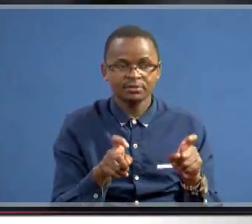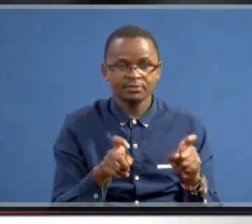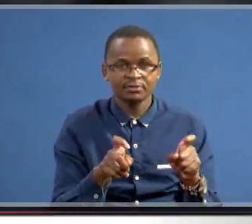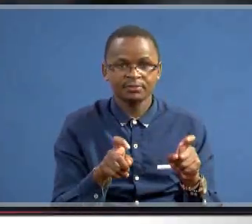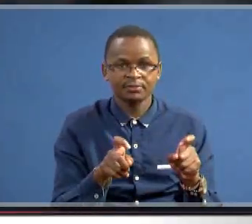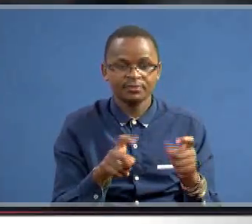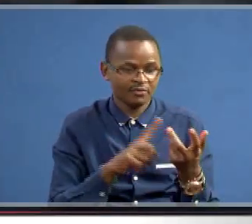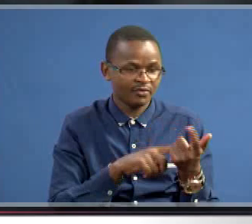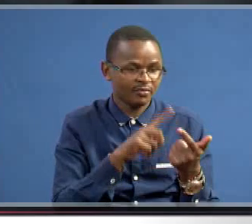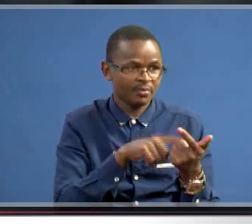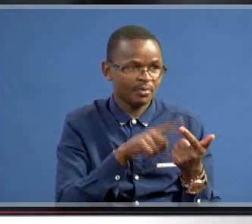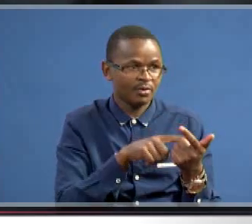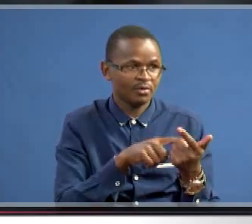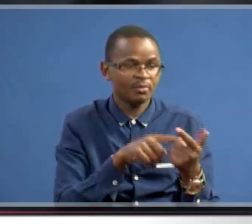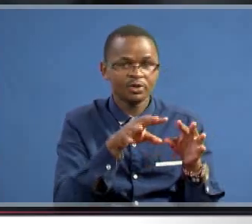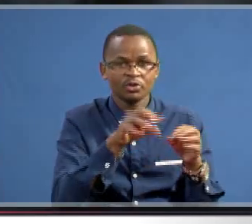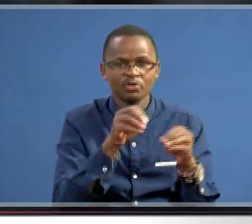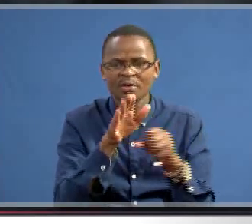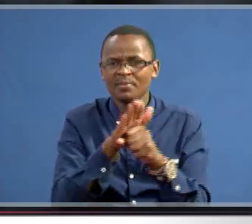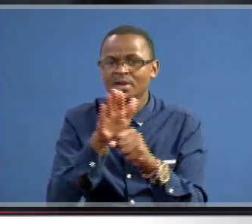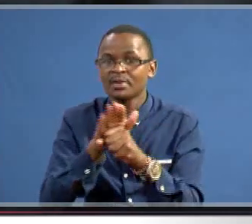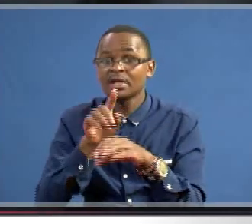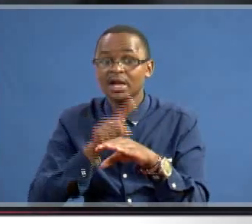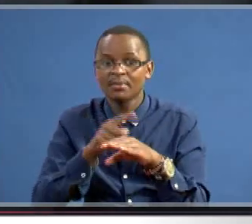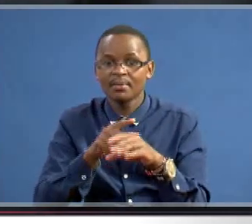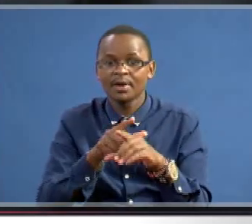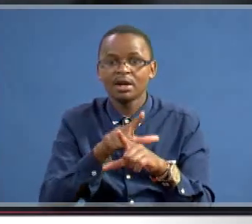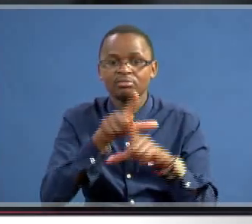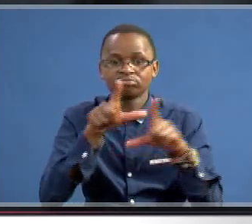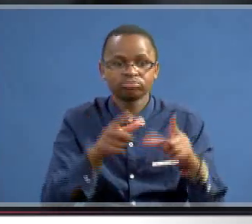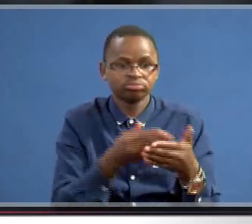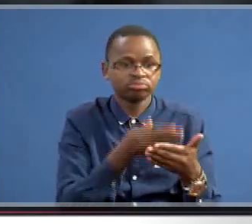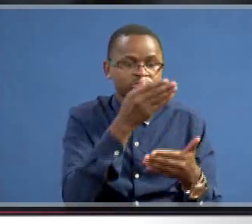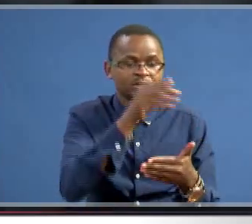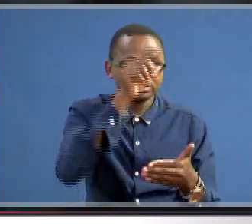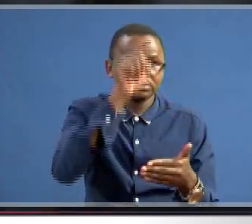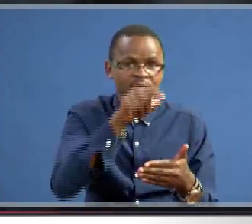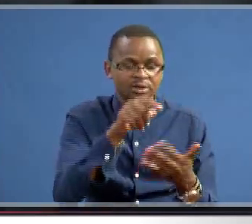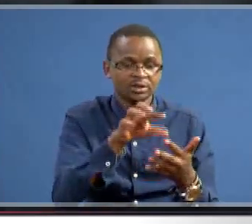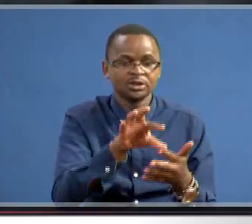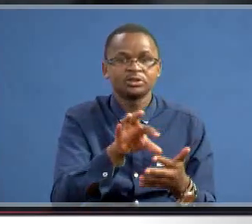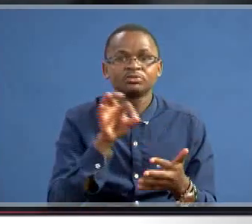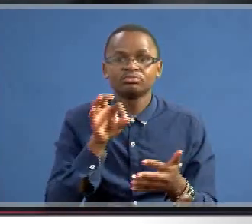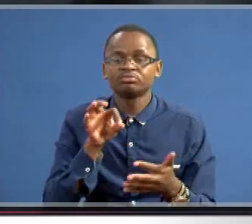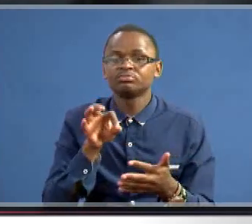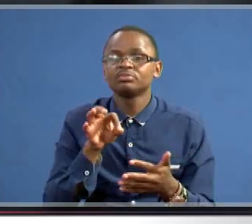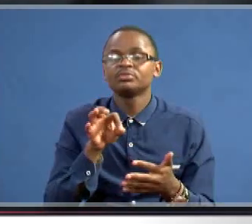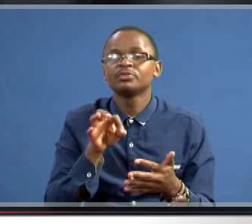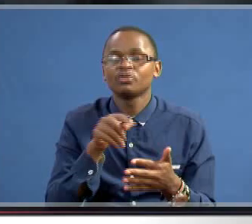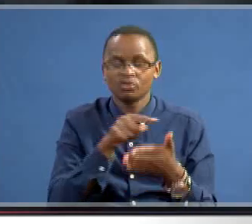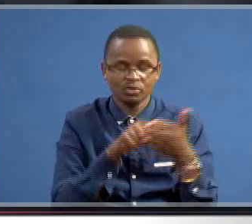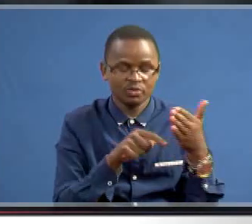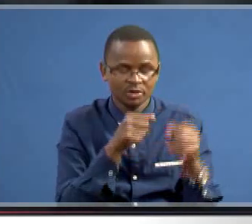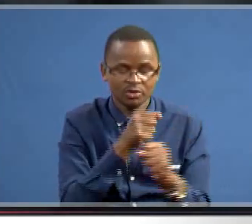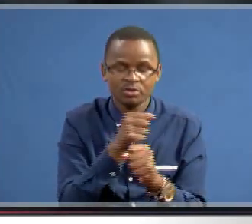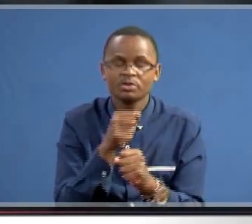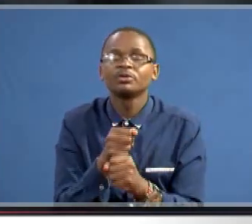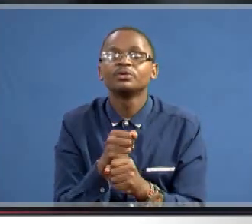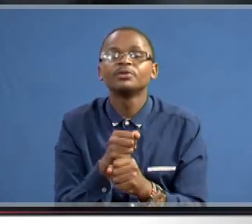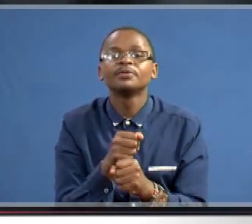you could you a mink is an Italian Dakota us Amba fingerprints body touch Korea so what we are doing